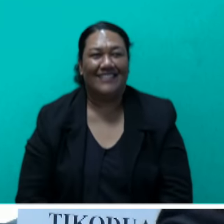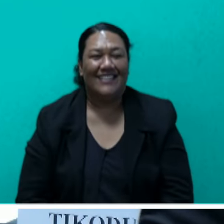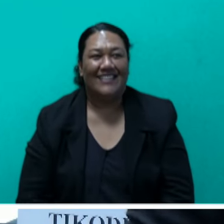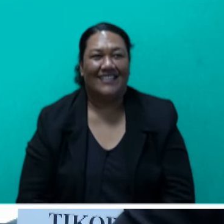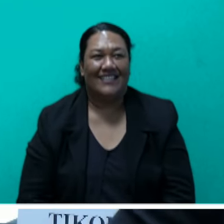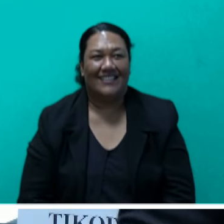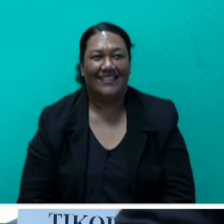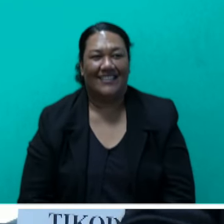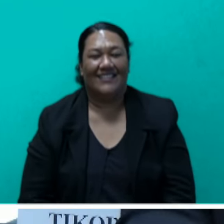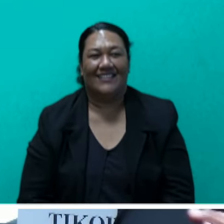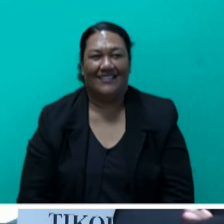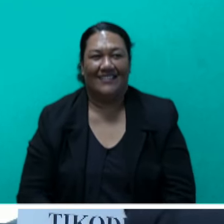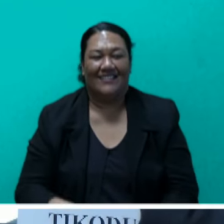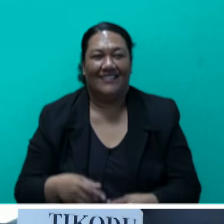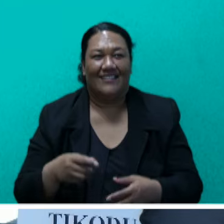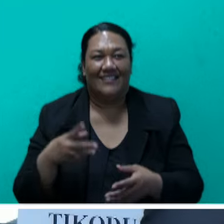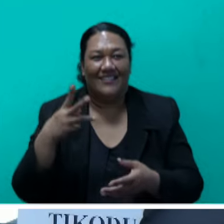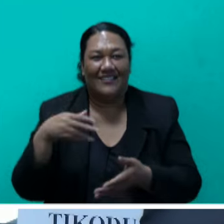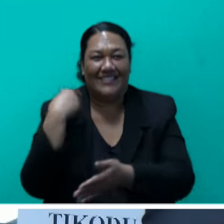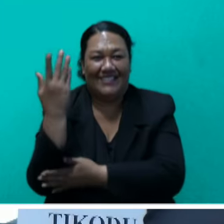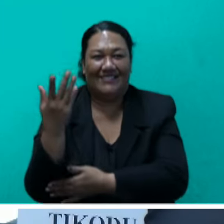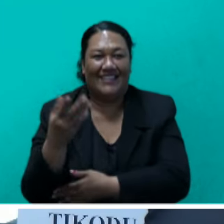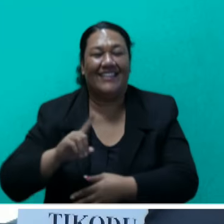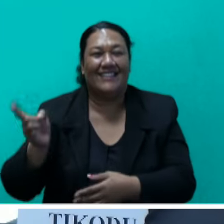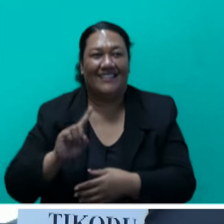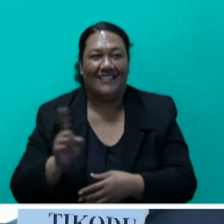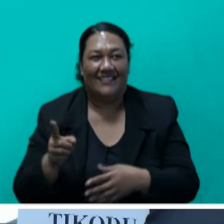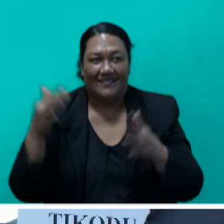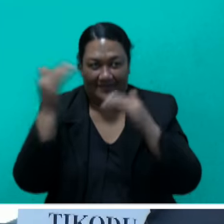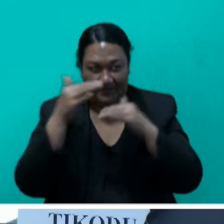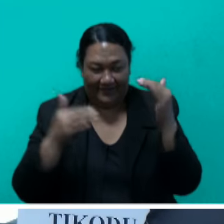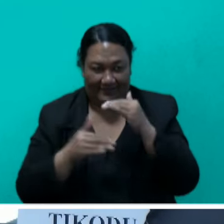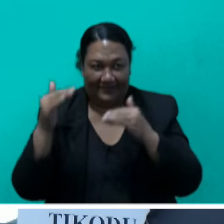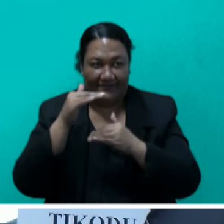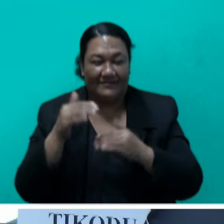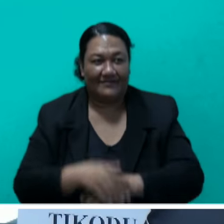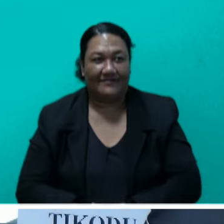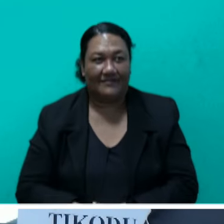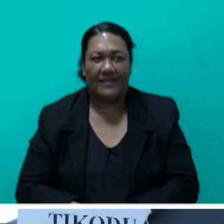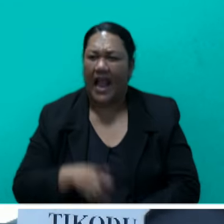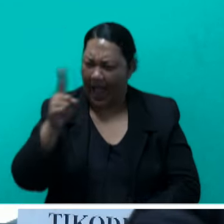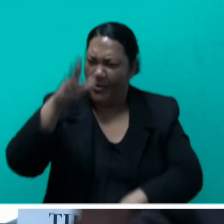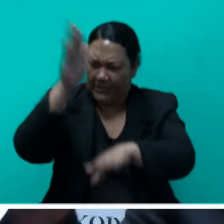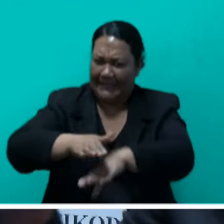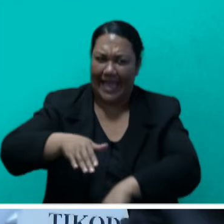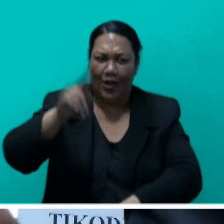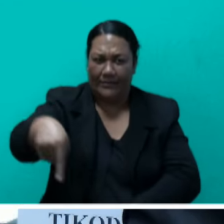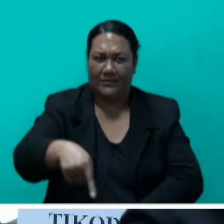Maintaining and repairing our railway system and network. Come on, sit down, man.